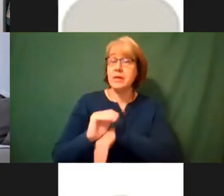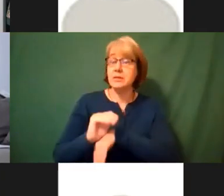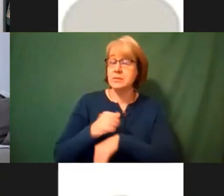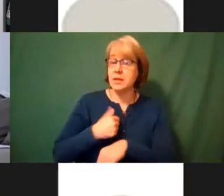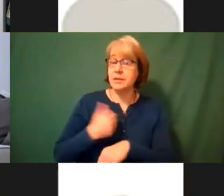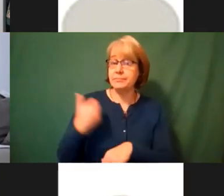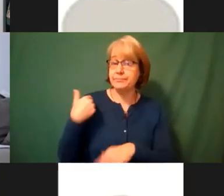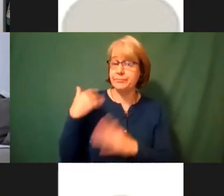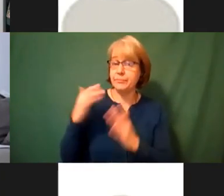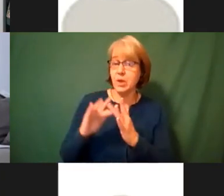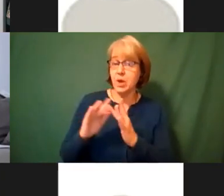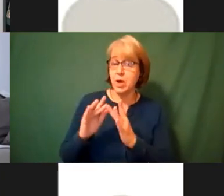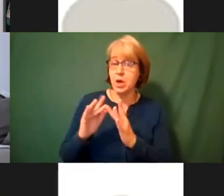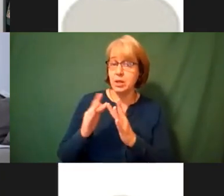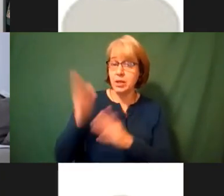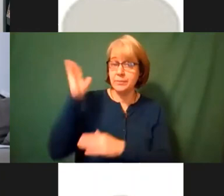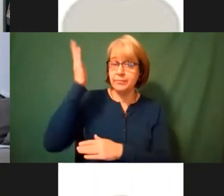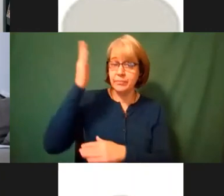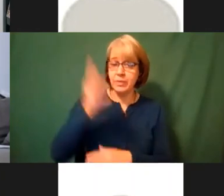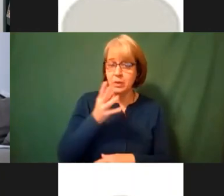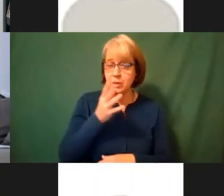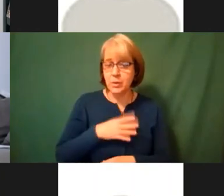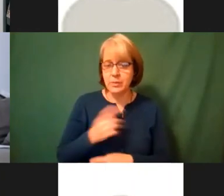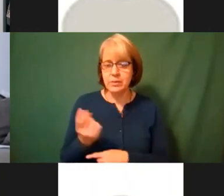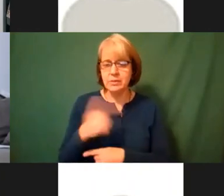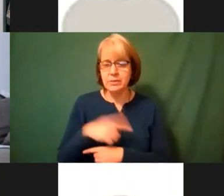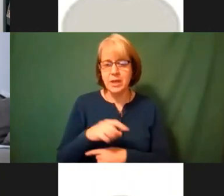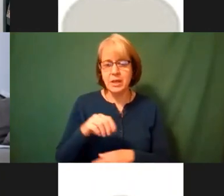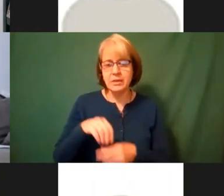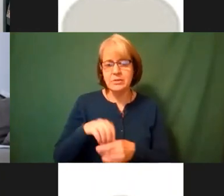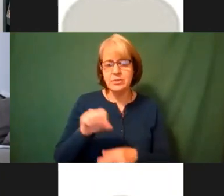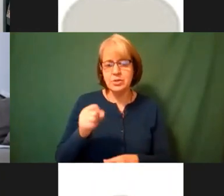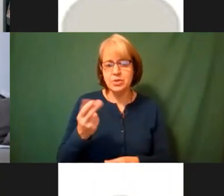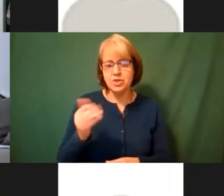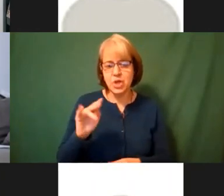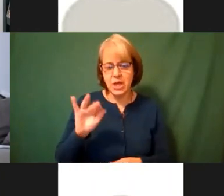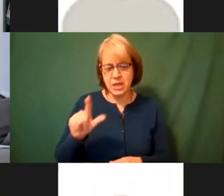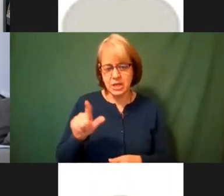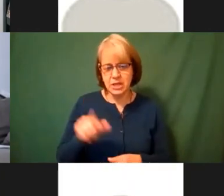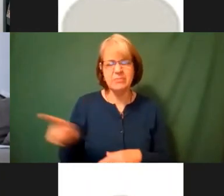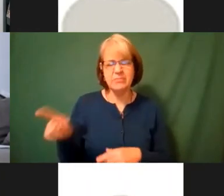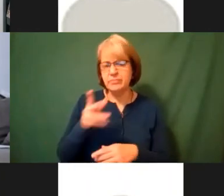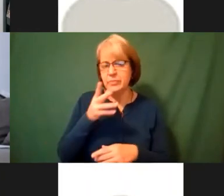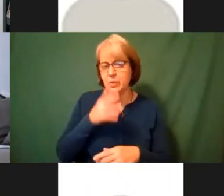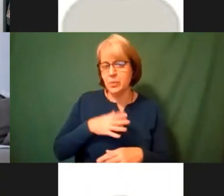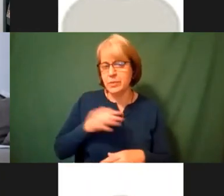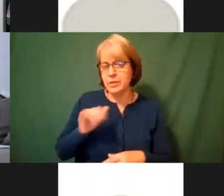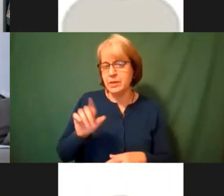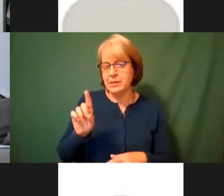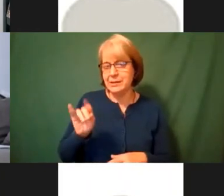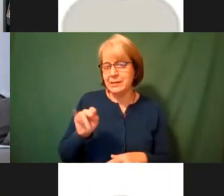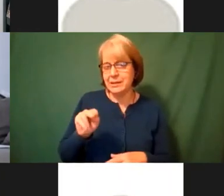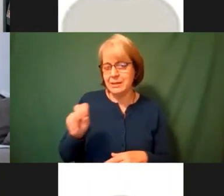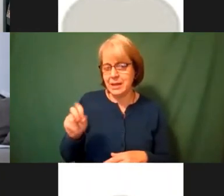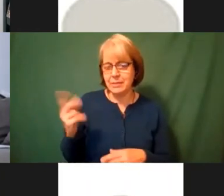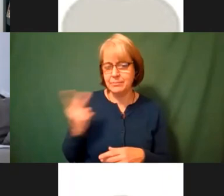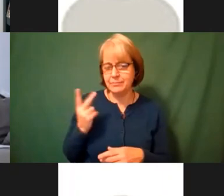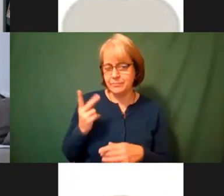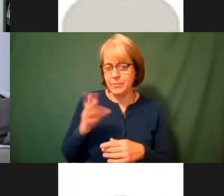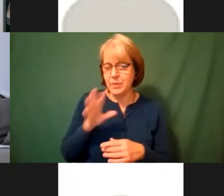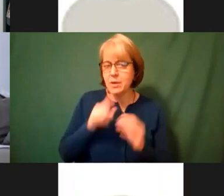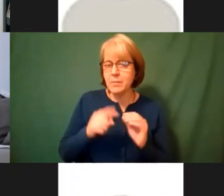with Women Stand Shining, Pat McCabe, who's a Dene woman. And we had a conversation about Red Nation, Black Nation. We said, let's have